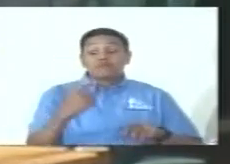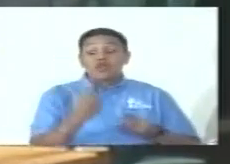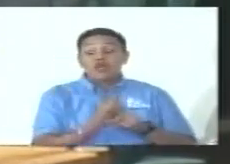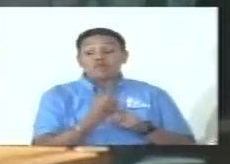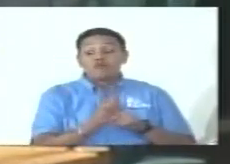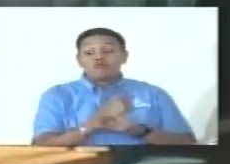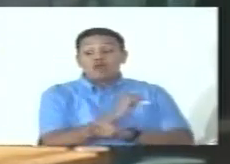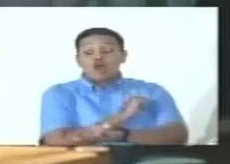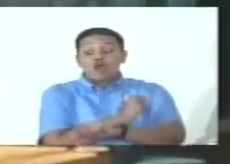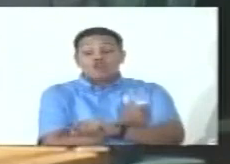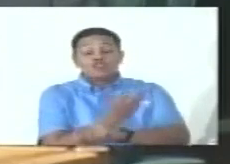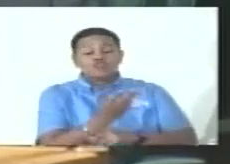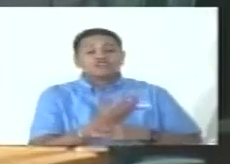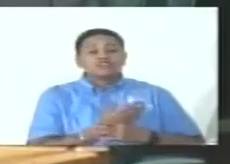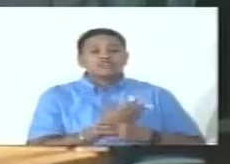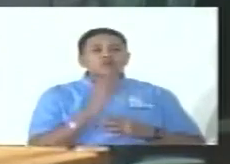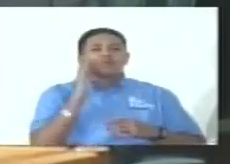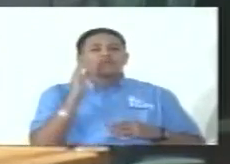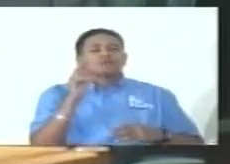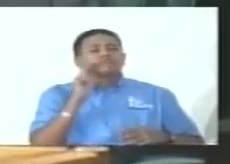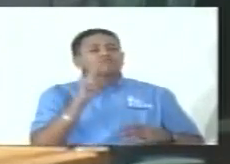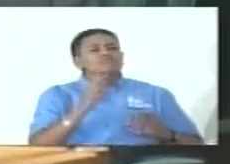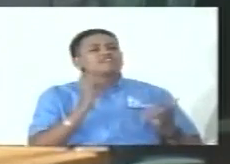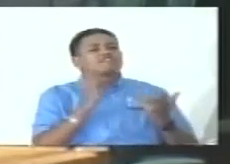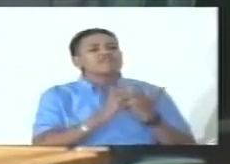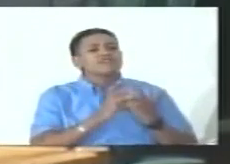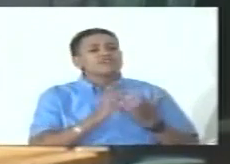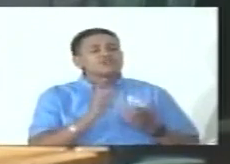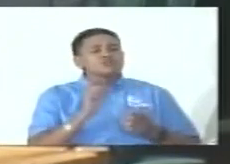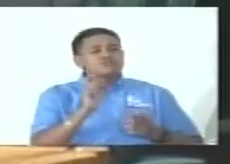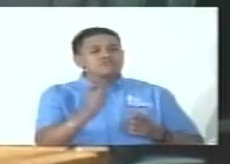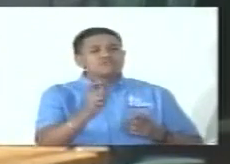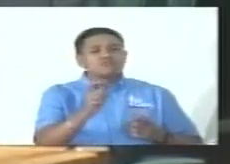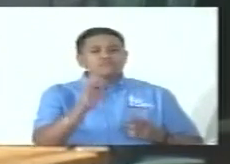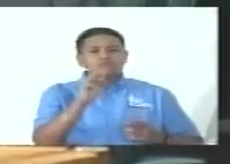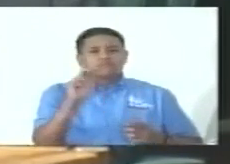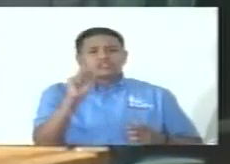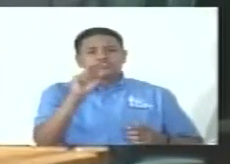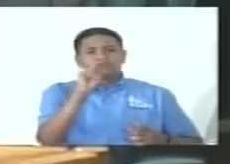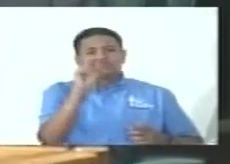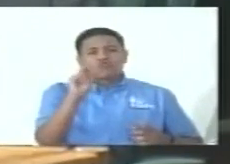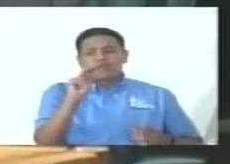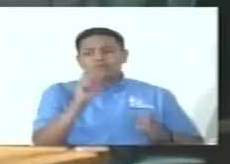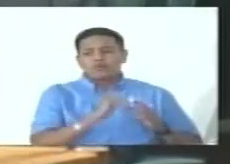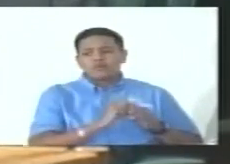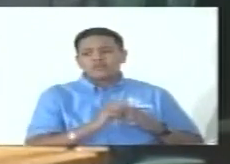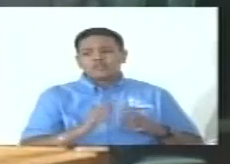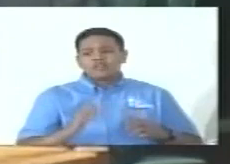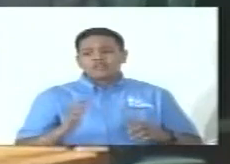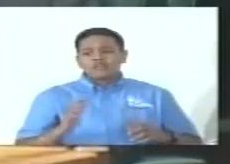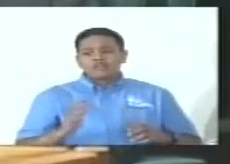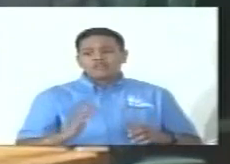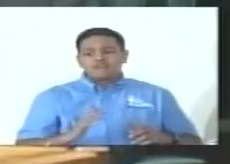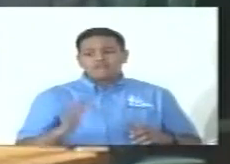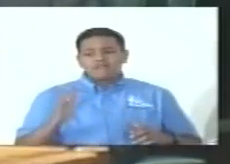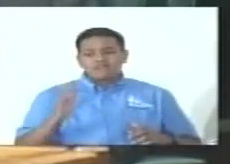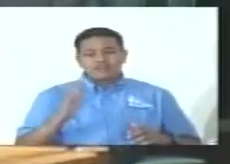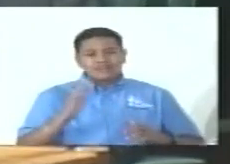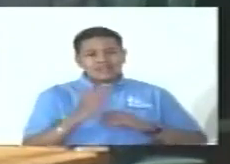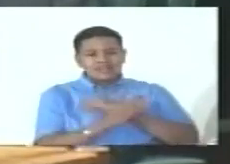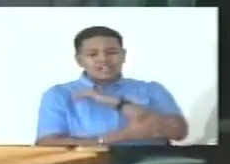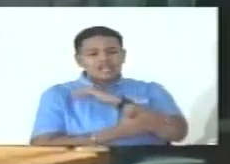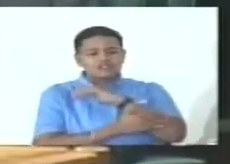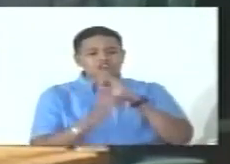authorities will deem it fit to accord Mrs. Robinson with the formal national recognition she so